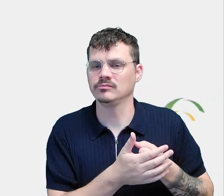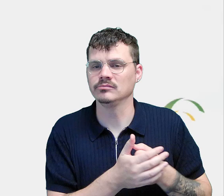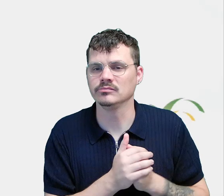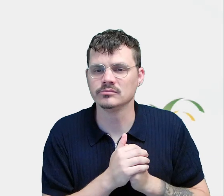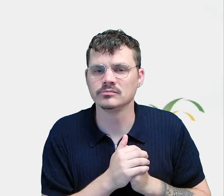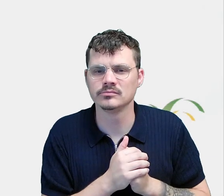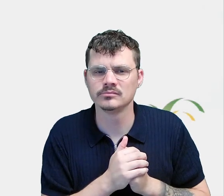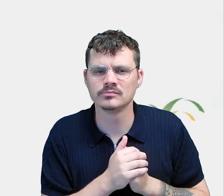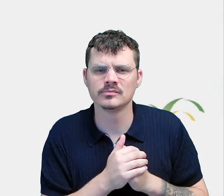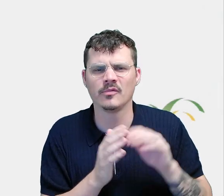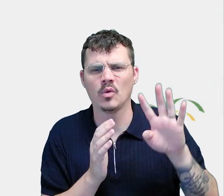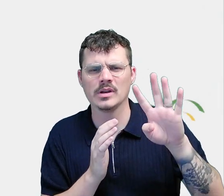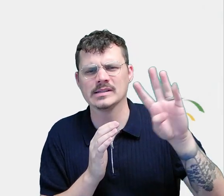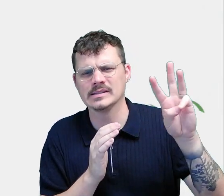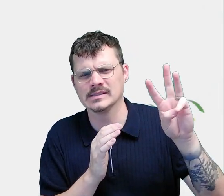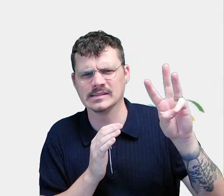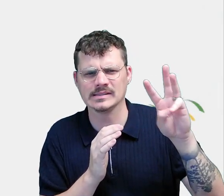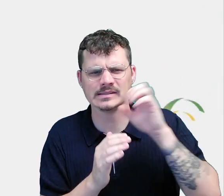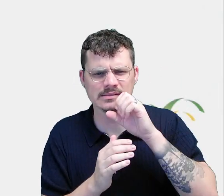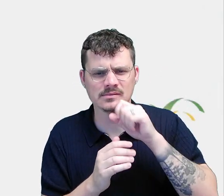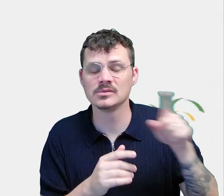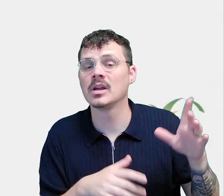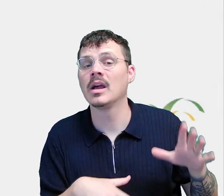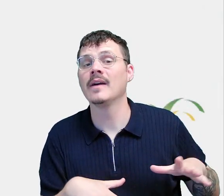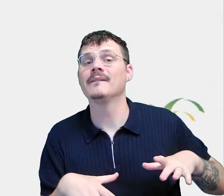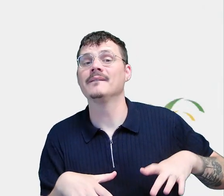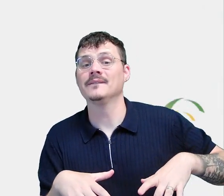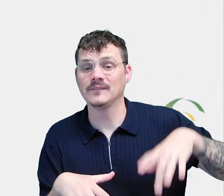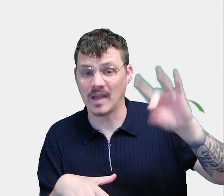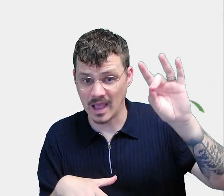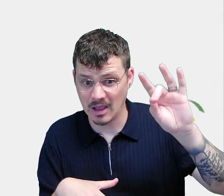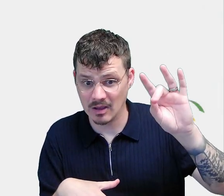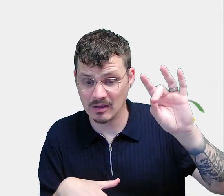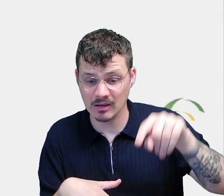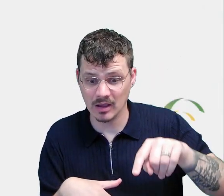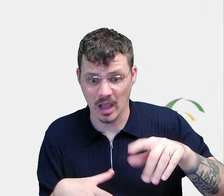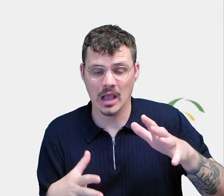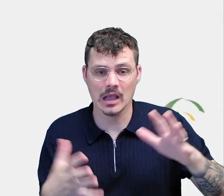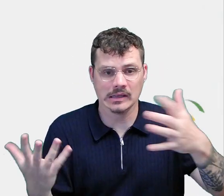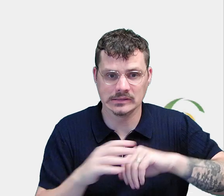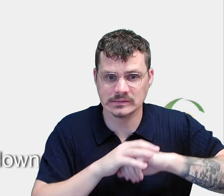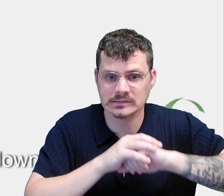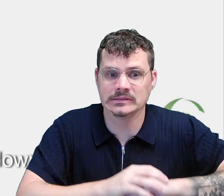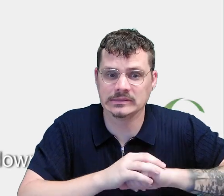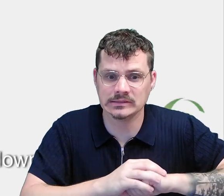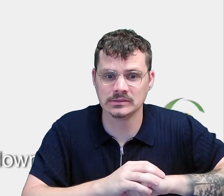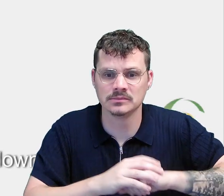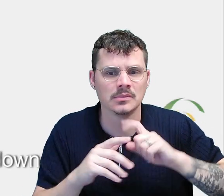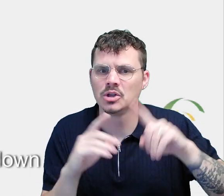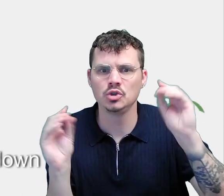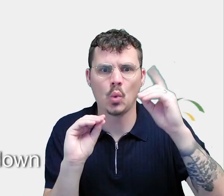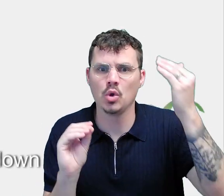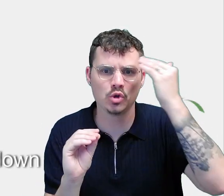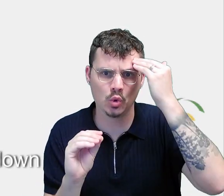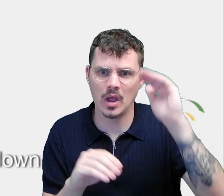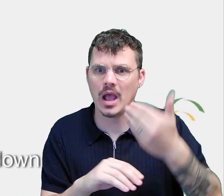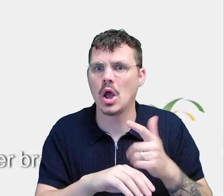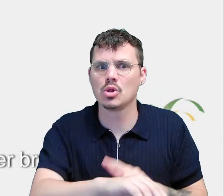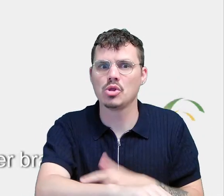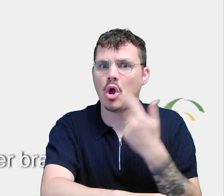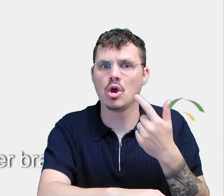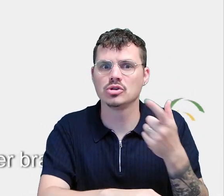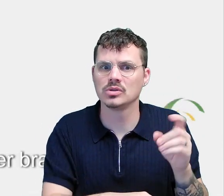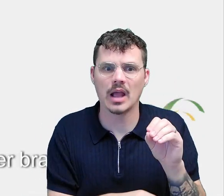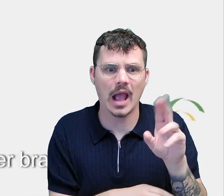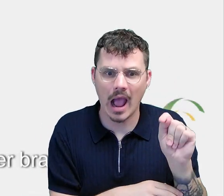46-ish age woman. As soon as she was found, resuscitation was started, but nobody knew how long she'd been down or